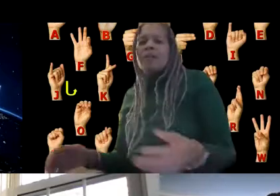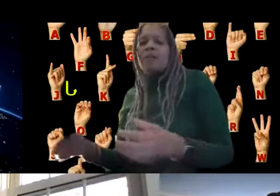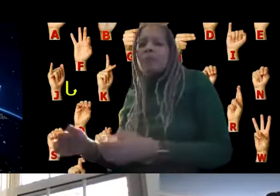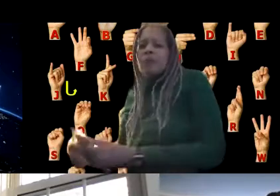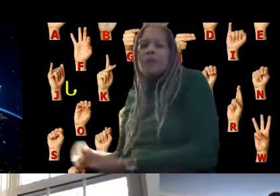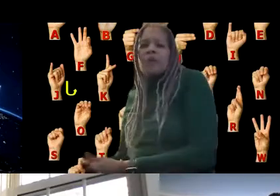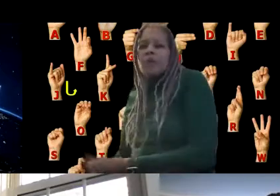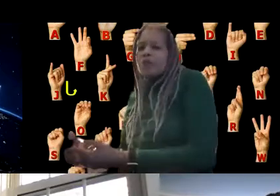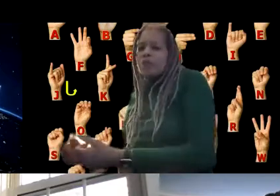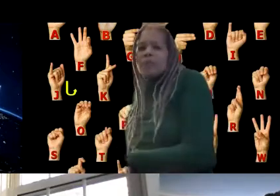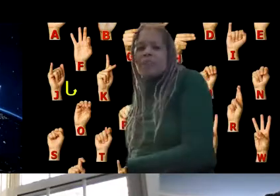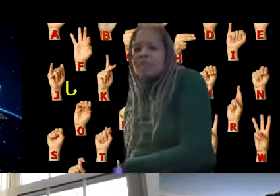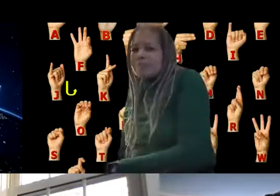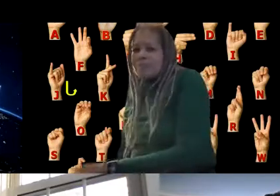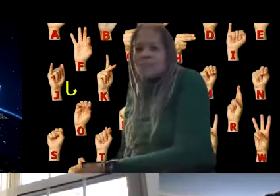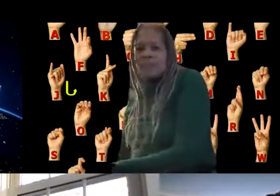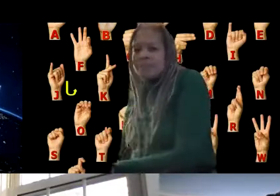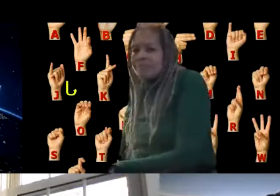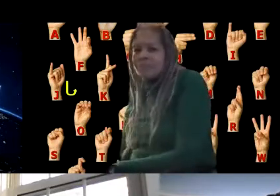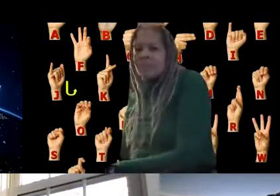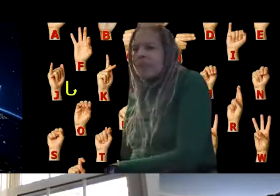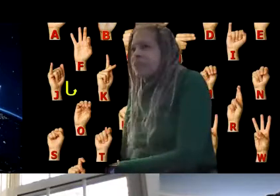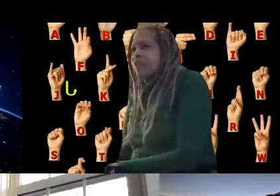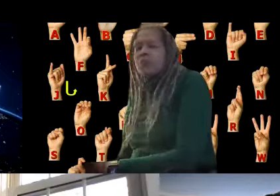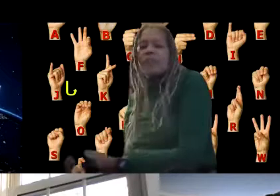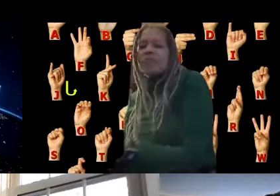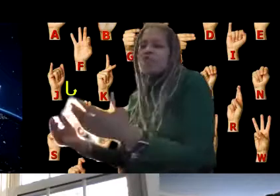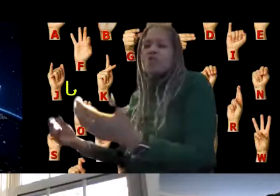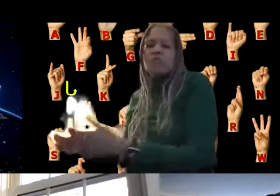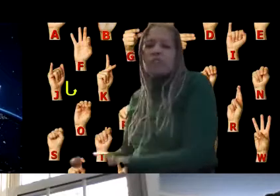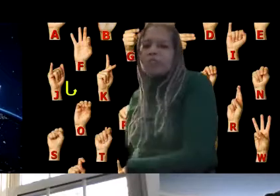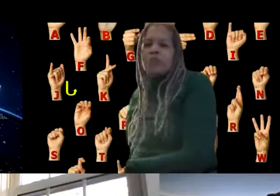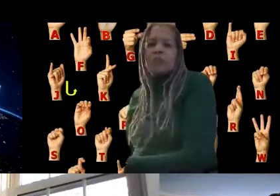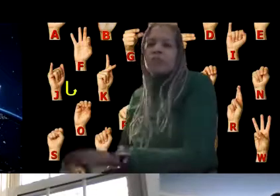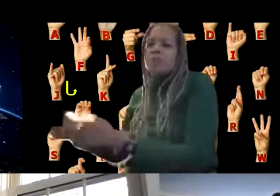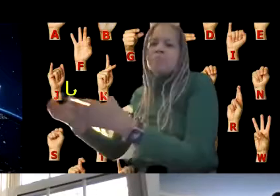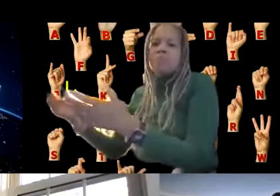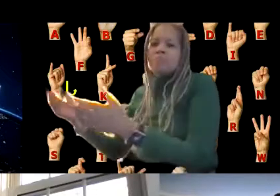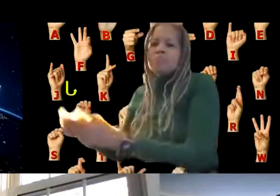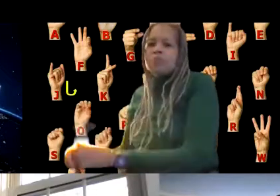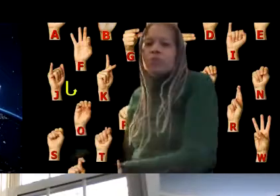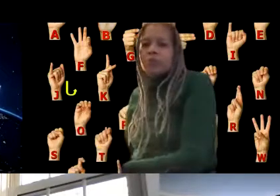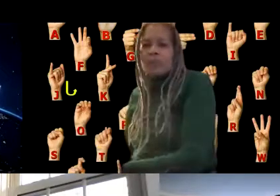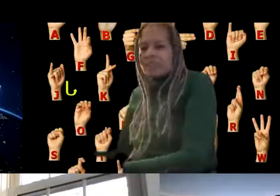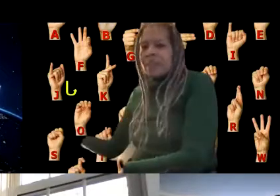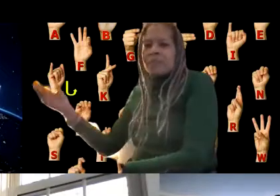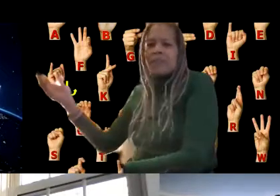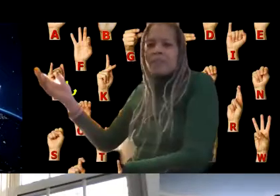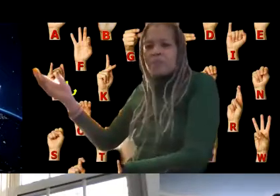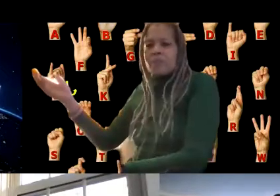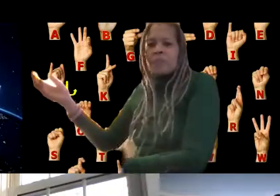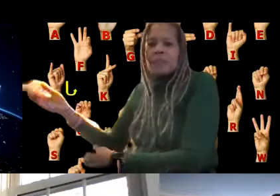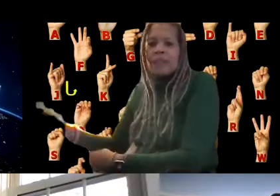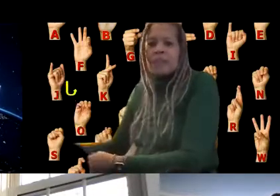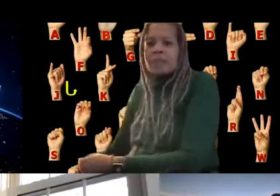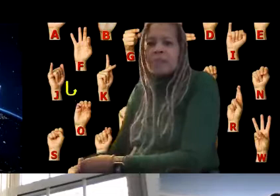about wealth or accumulation. It's not. It's not. You know, you could have $1 trillion. You could, you know, rule the world. I see every day there's